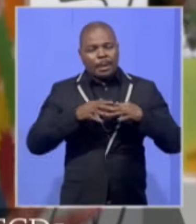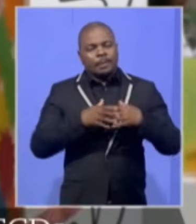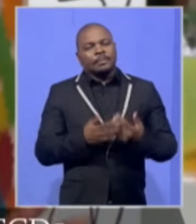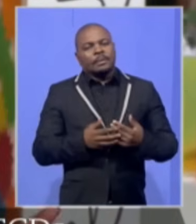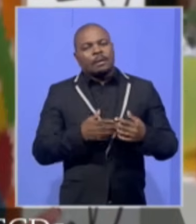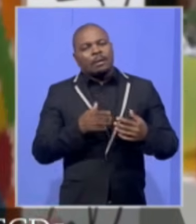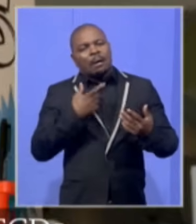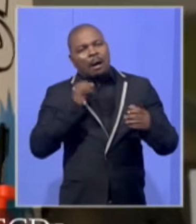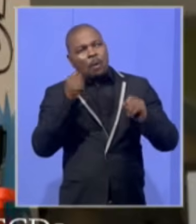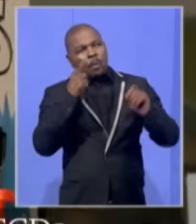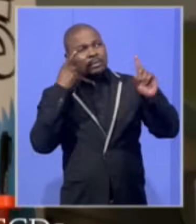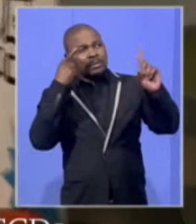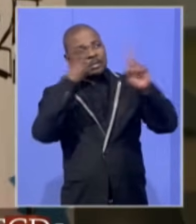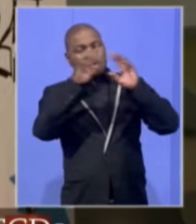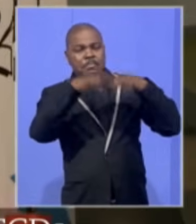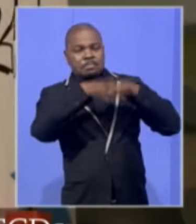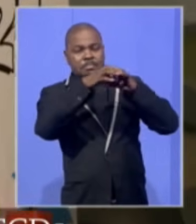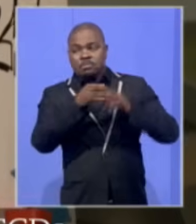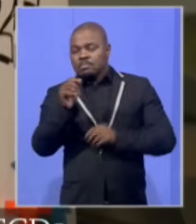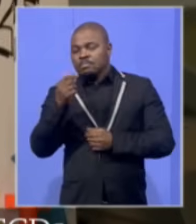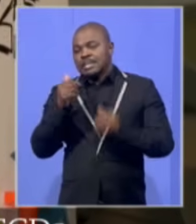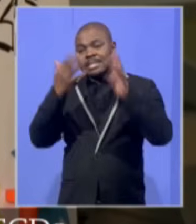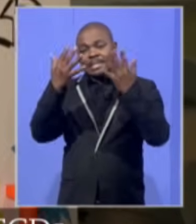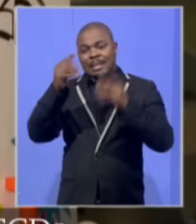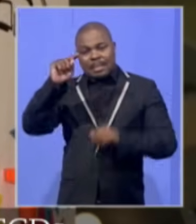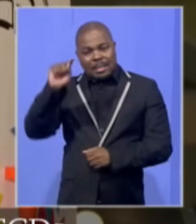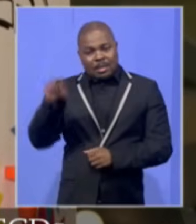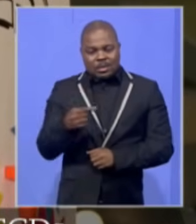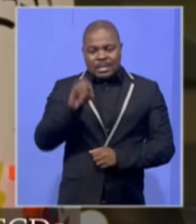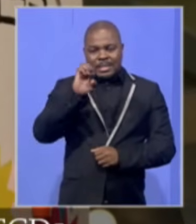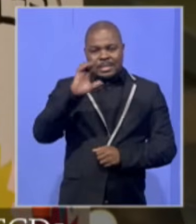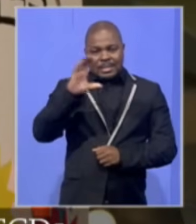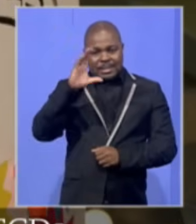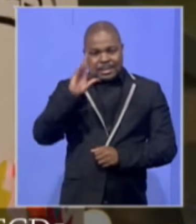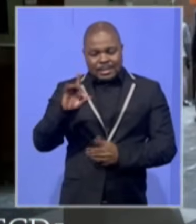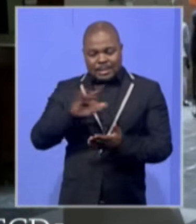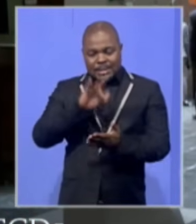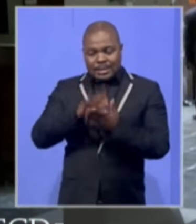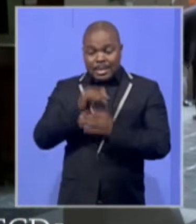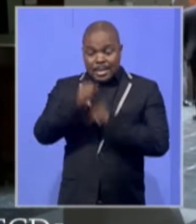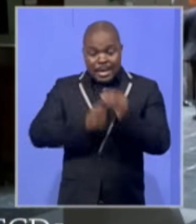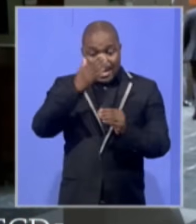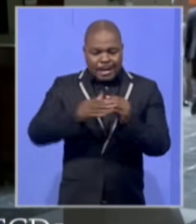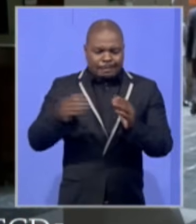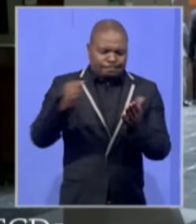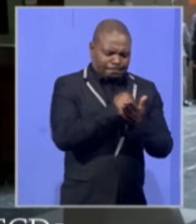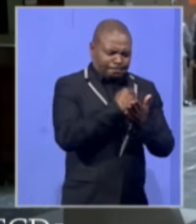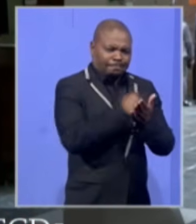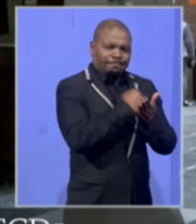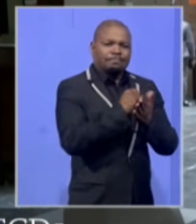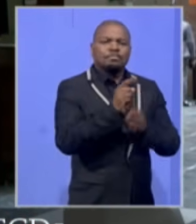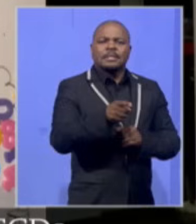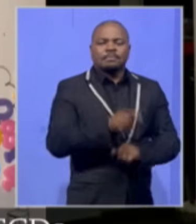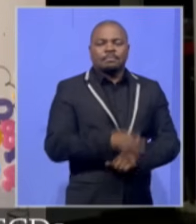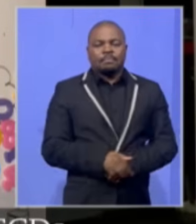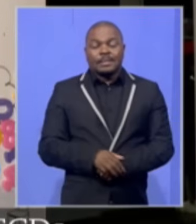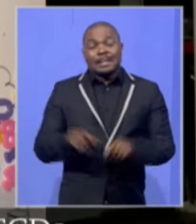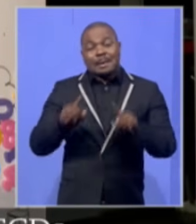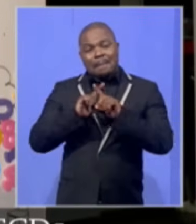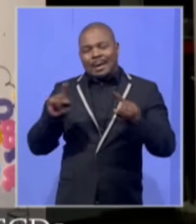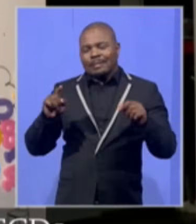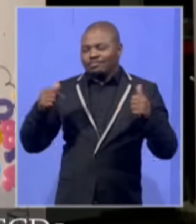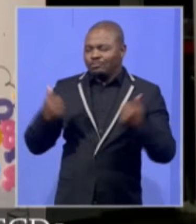very ambitious target of registering 10,000 ECD centers by the end of the year. Le fa go le jalo go santse go na le dikgwetlho